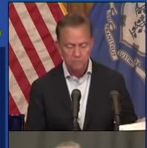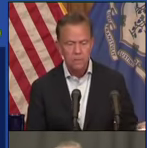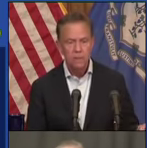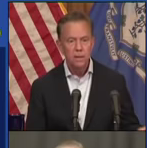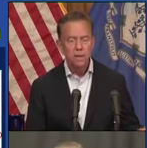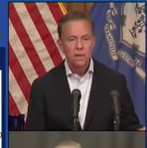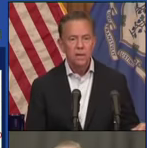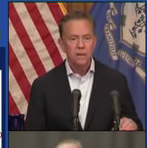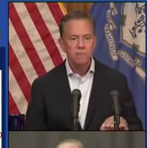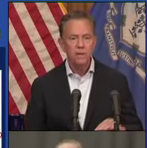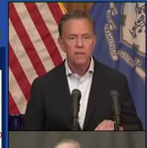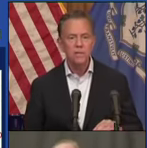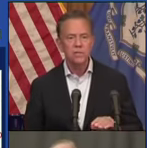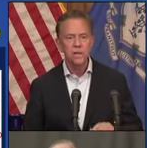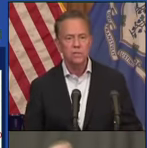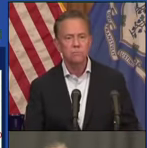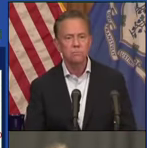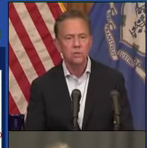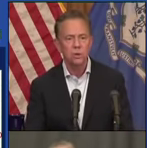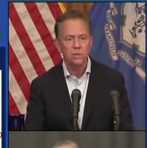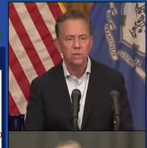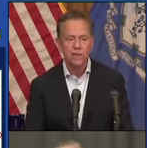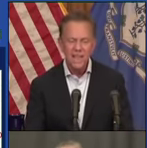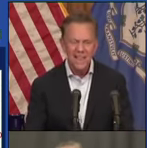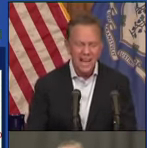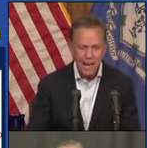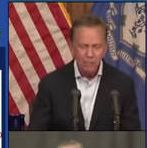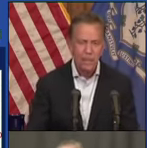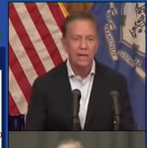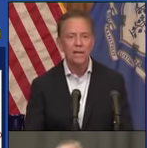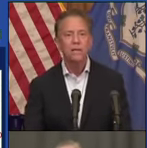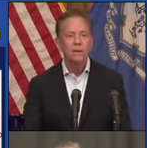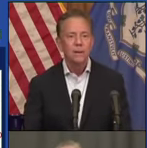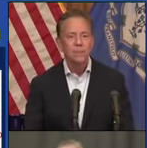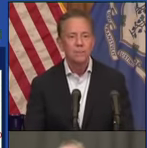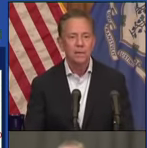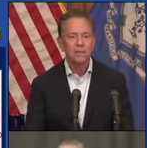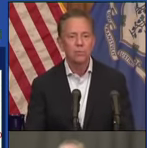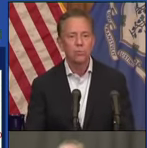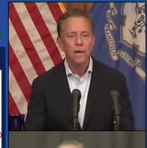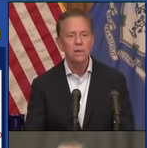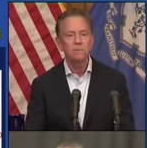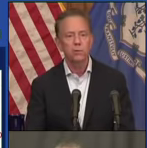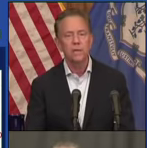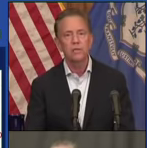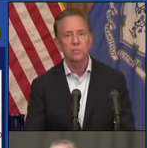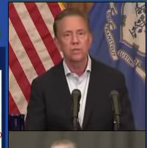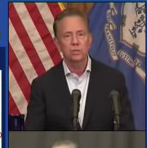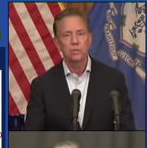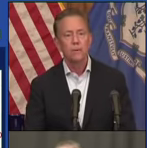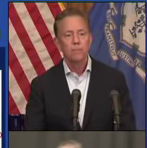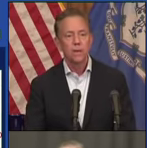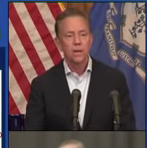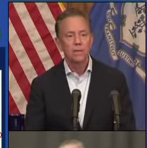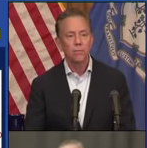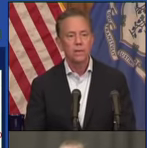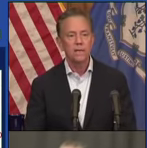well. And finally, this next chart, it's a little complicated, but it's the rate of transmission.